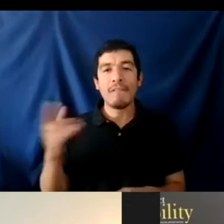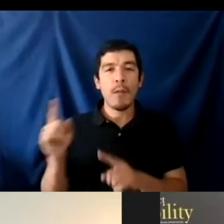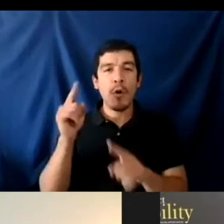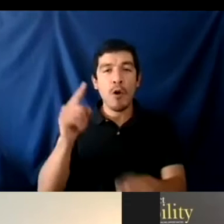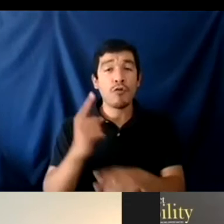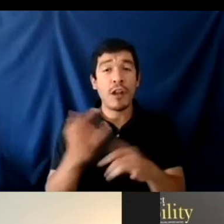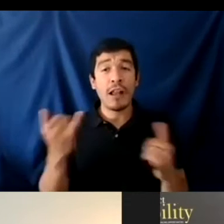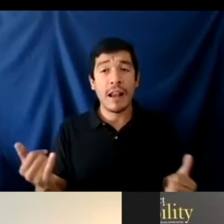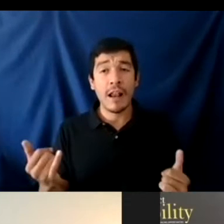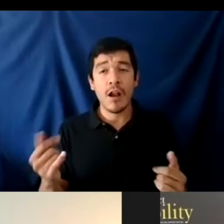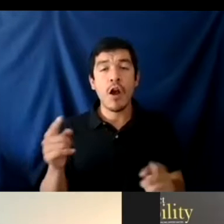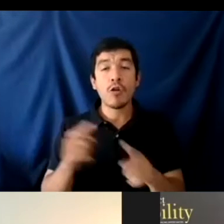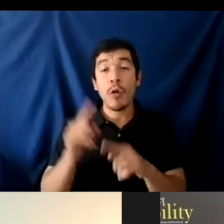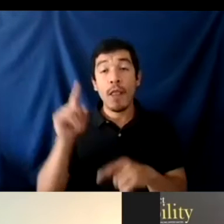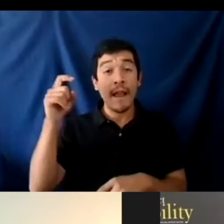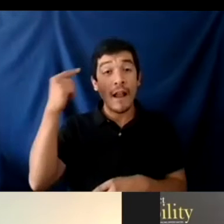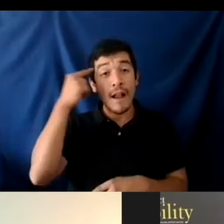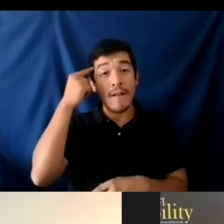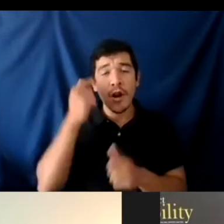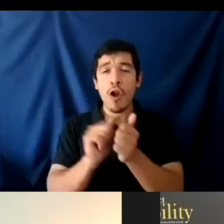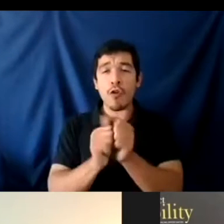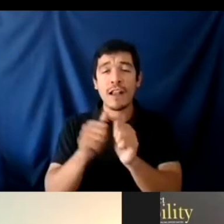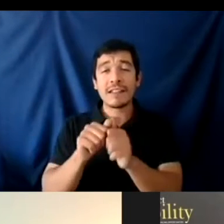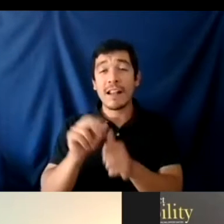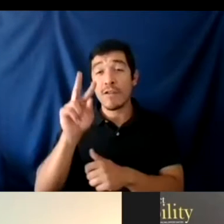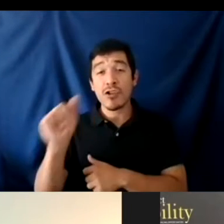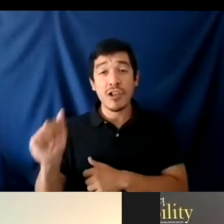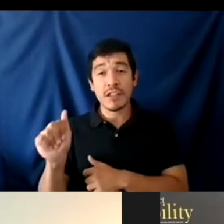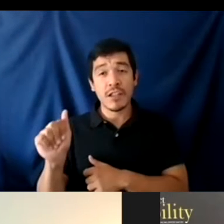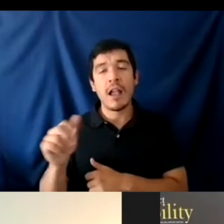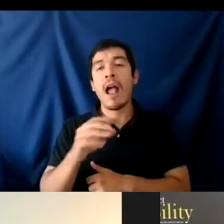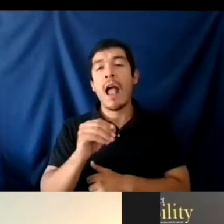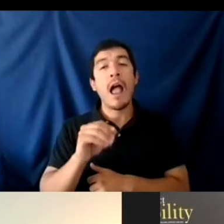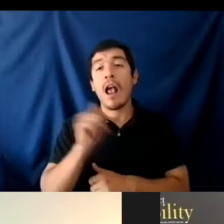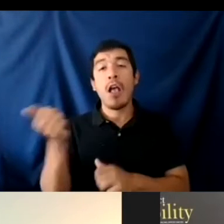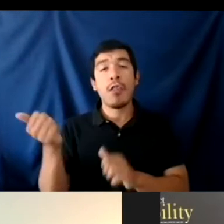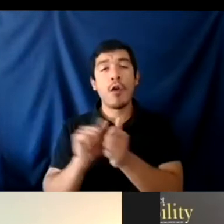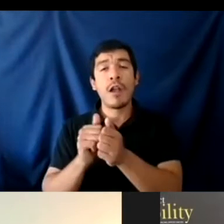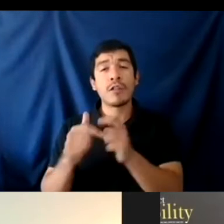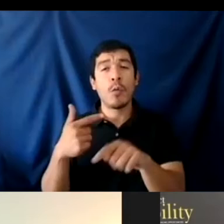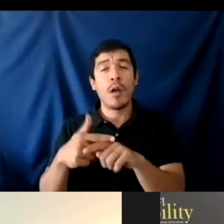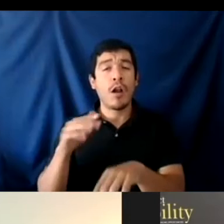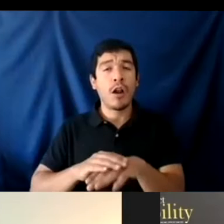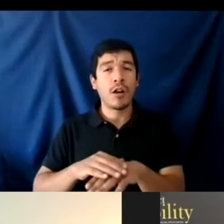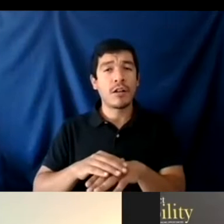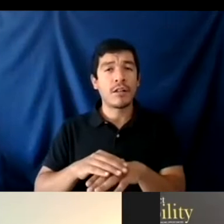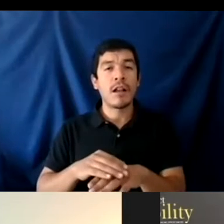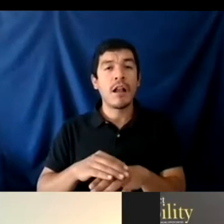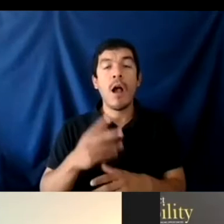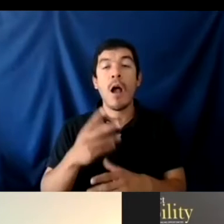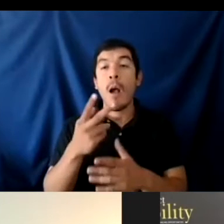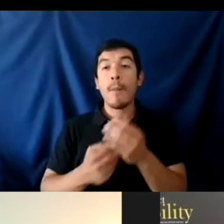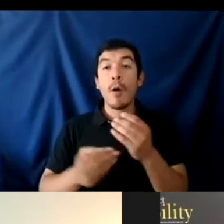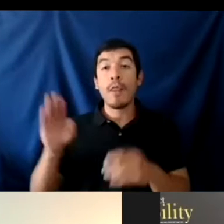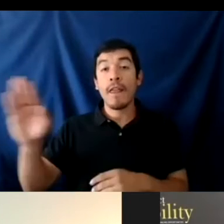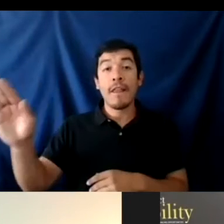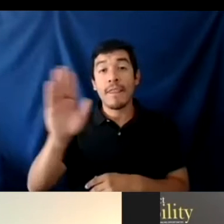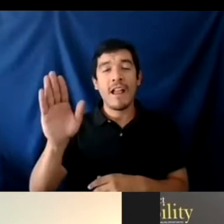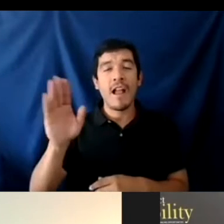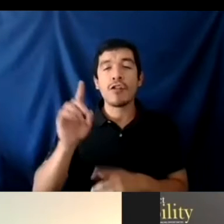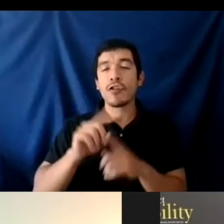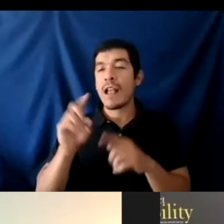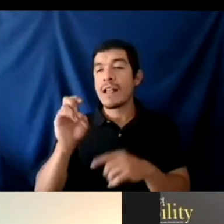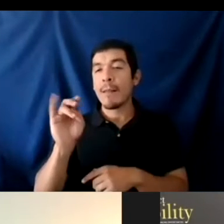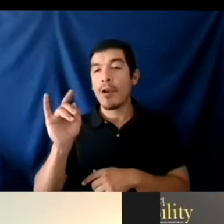to the governor's race in Virginia and some of the other races coming up, both to the Republican candidate and to the